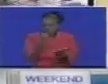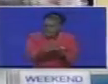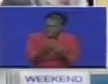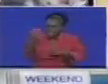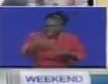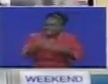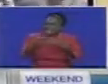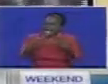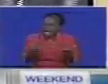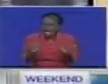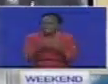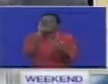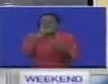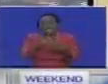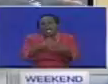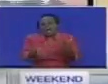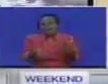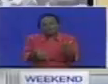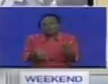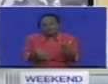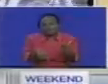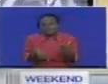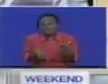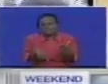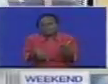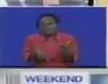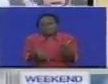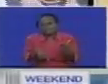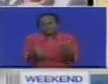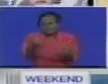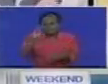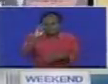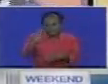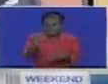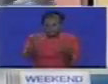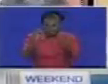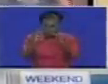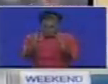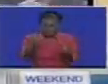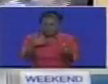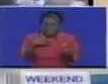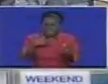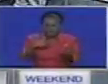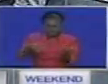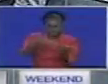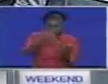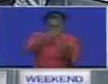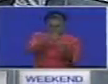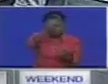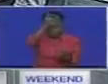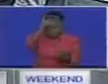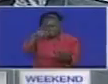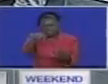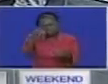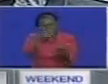And Moses Akuda, it took Moses Akuda to say something for then us to see, okay, we're having a grassroots election and a recruitment drive. Aren't you in the